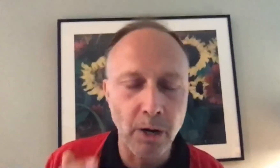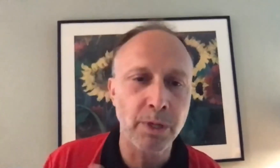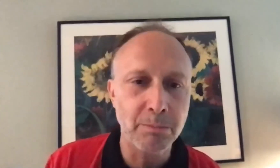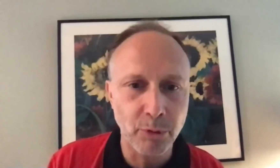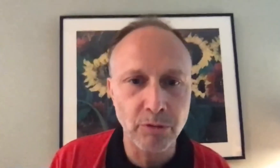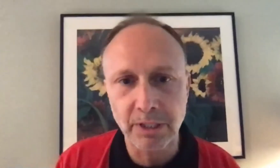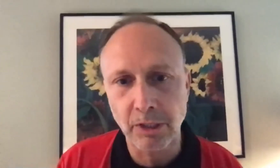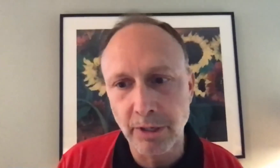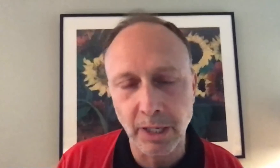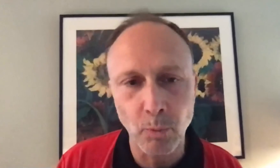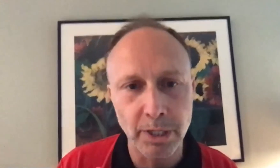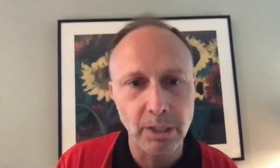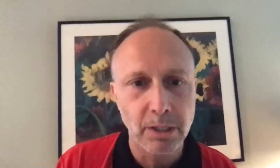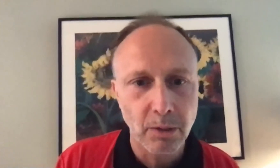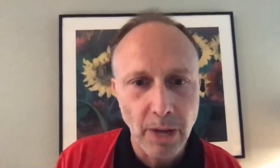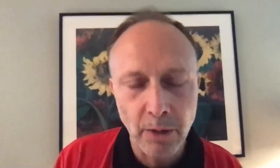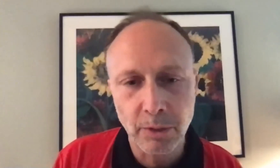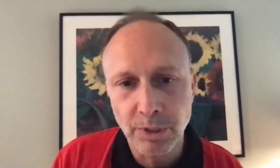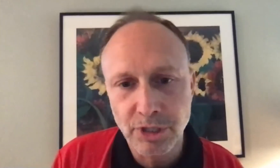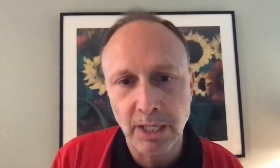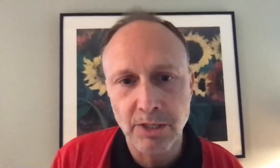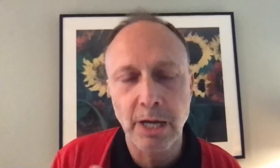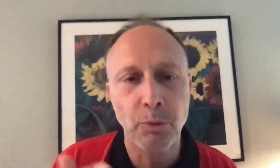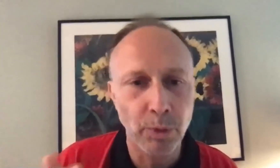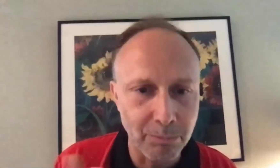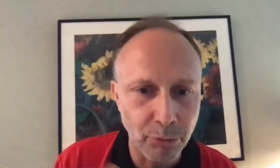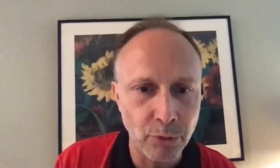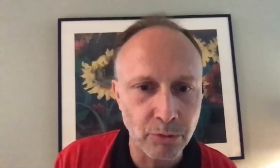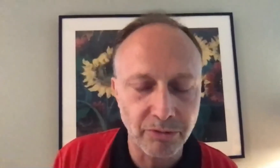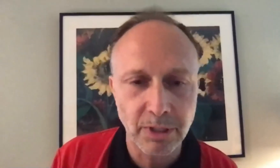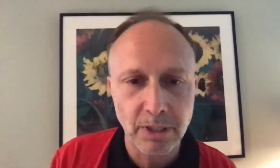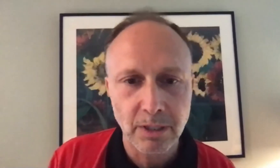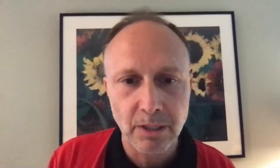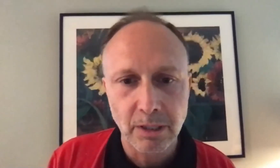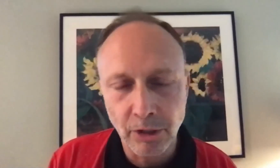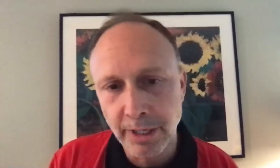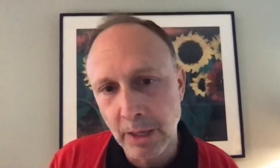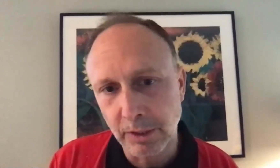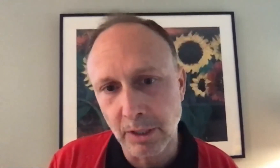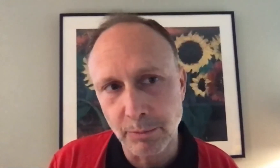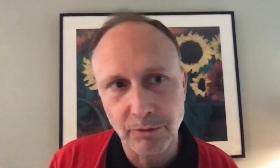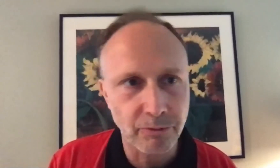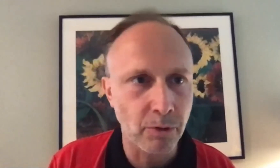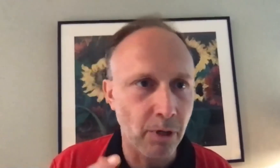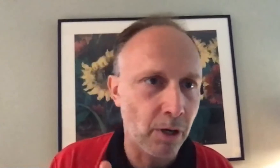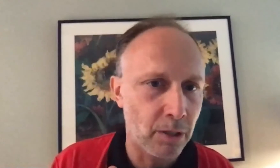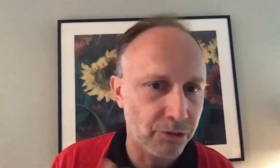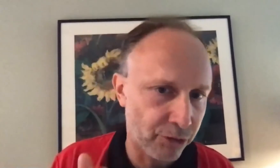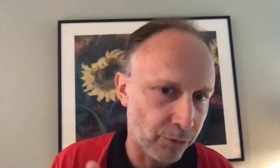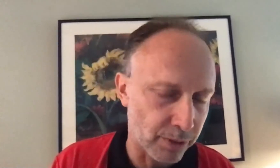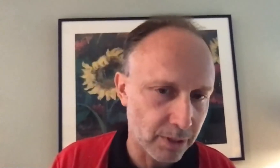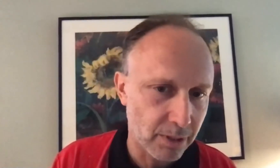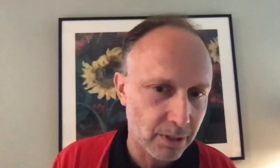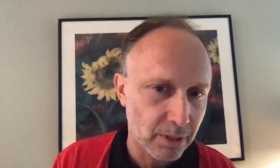as I keep coming back and quoting the others who've spoken on this call. I hope it's okay, but